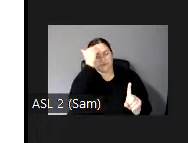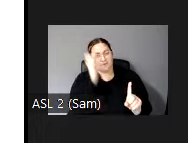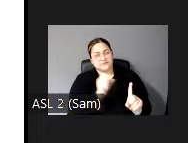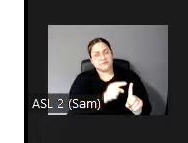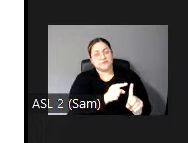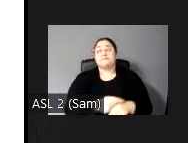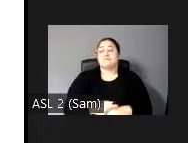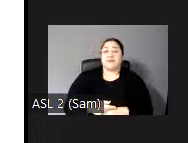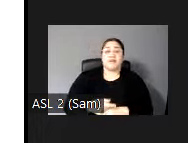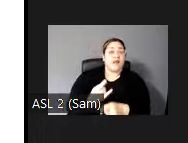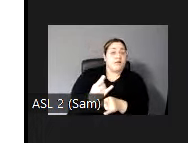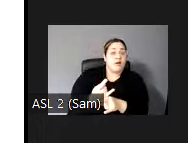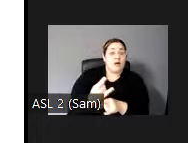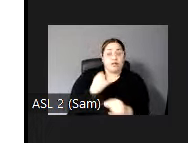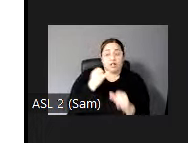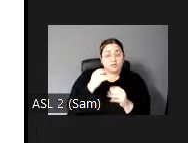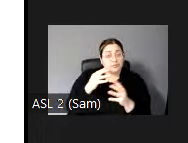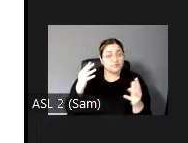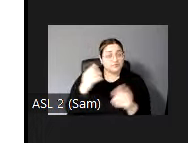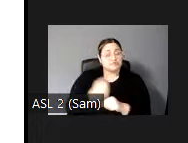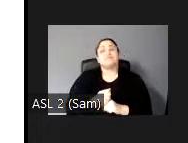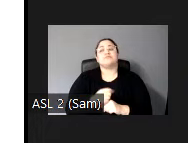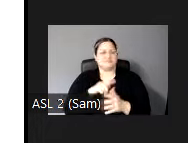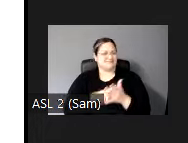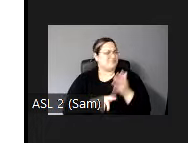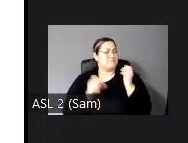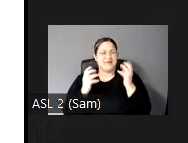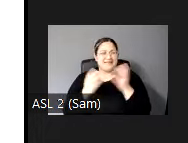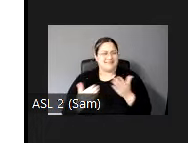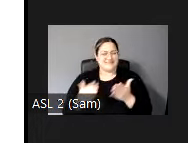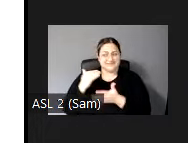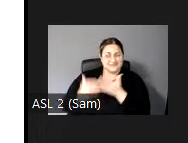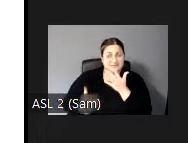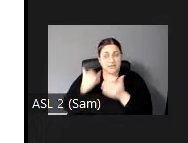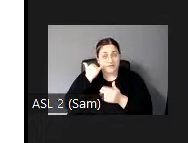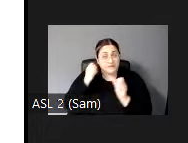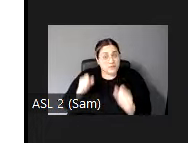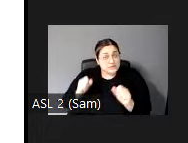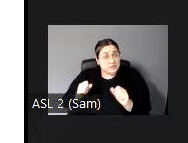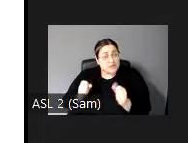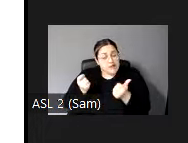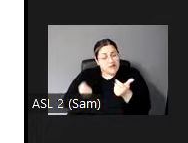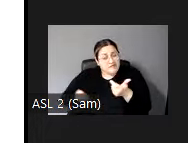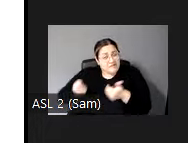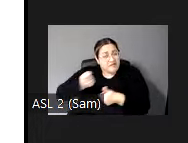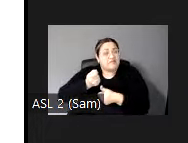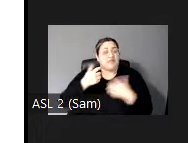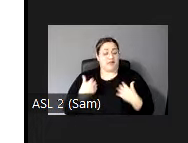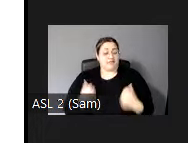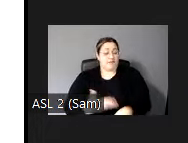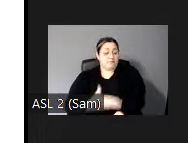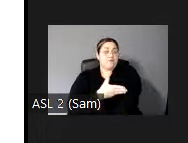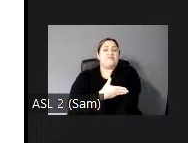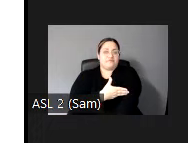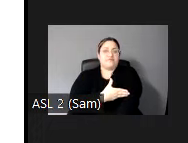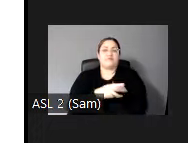things. So these are all very modifiable risk factors that if we were to incorporate some healthy lifestyle activities